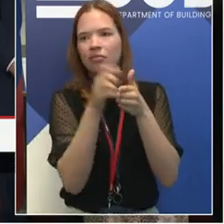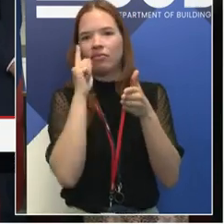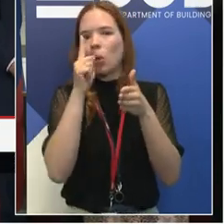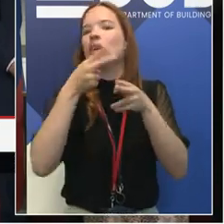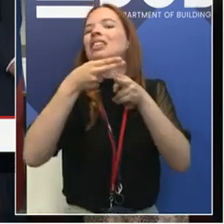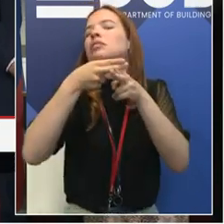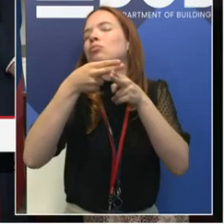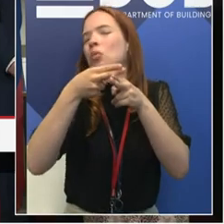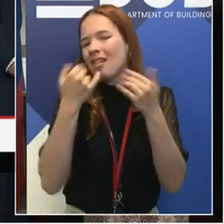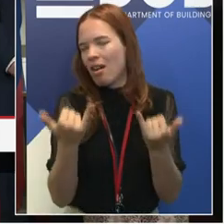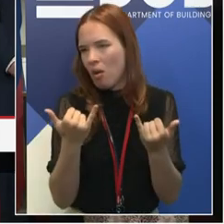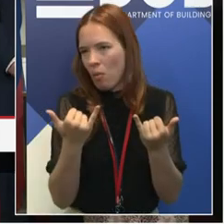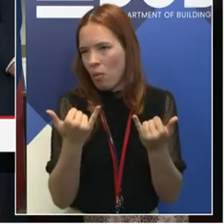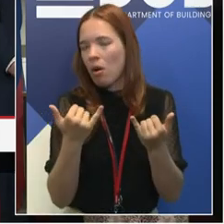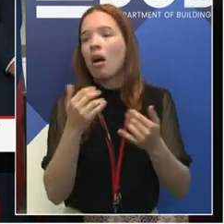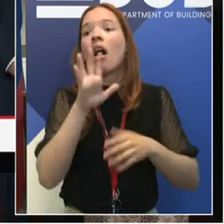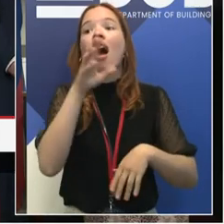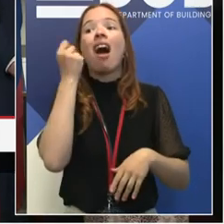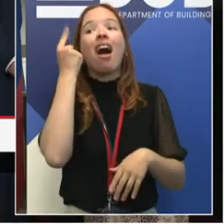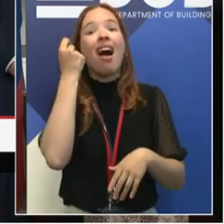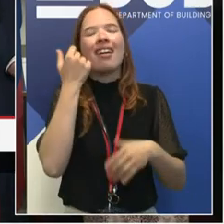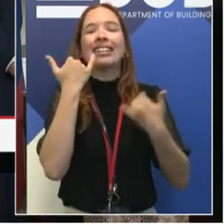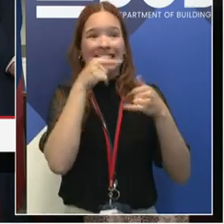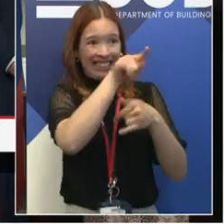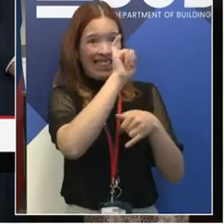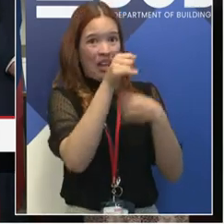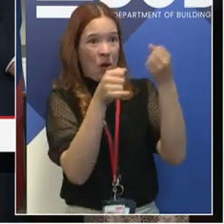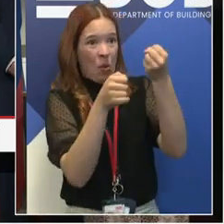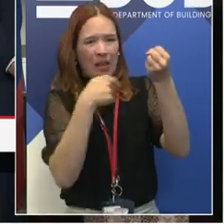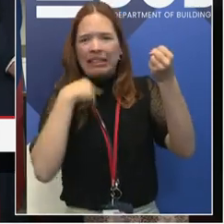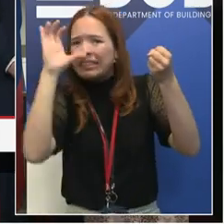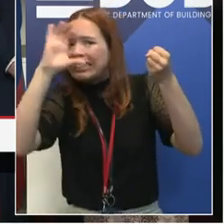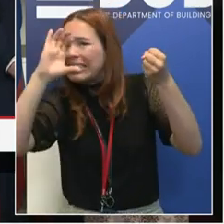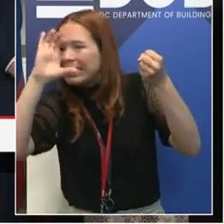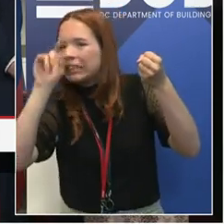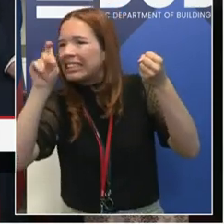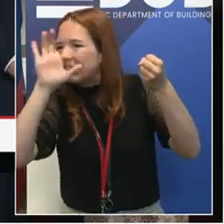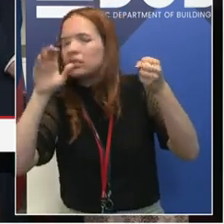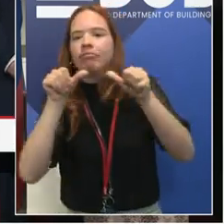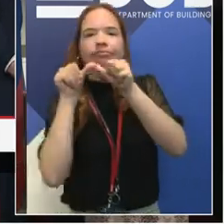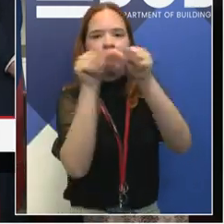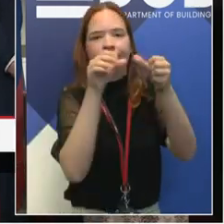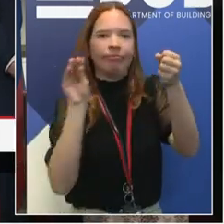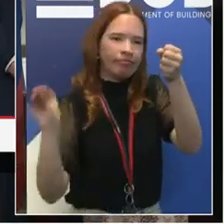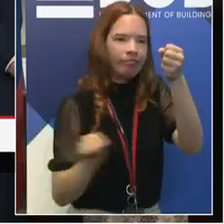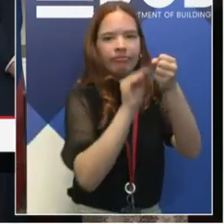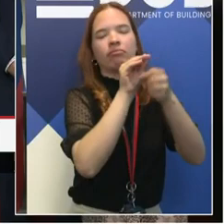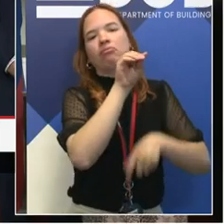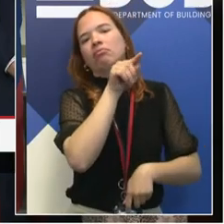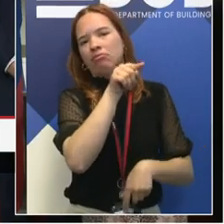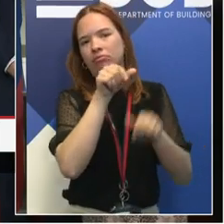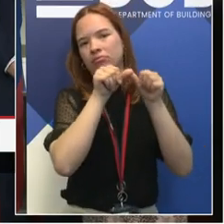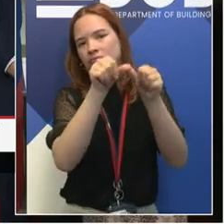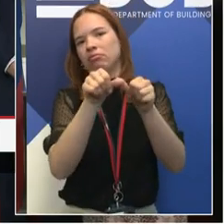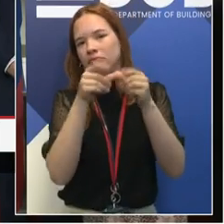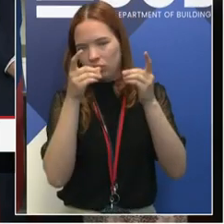recruitment. Quick Yeah. follow-up on that note. DC law requires that after 6 months, an interim agency director can't be paid anymore. I